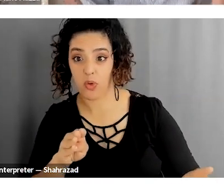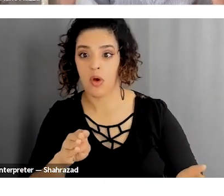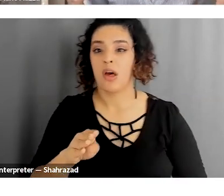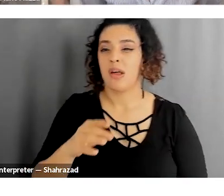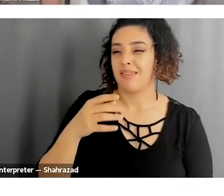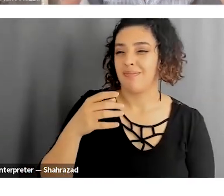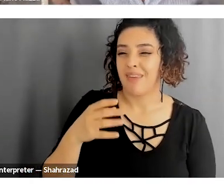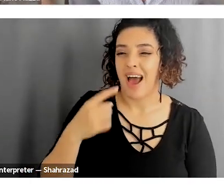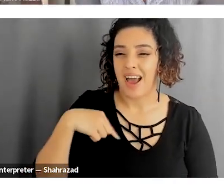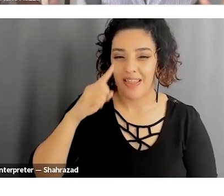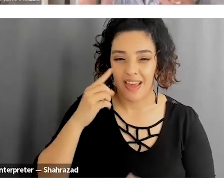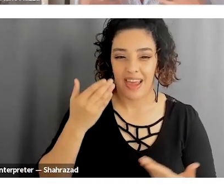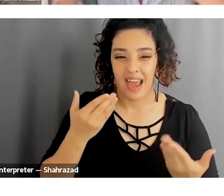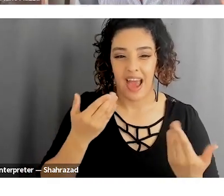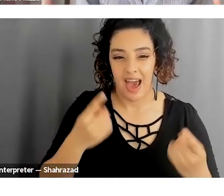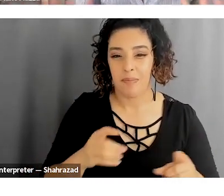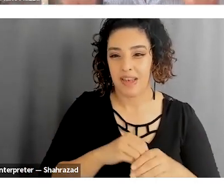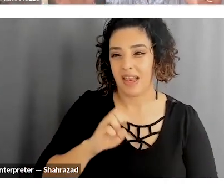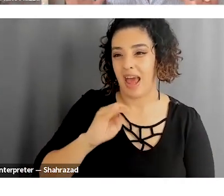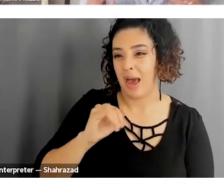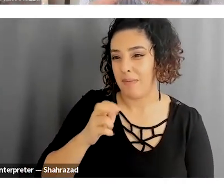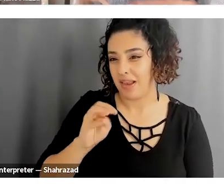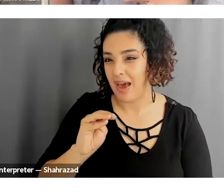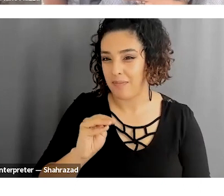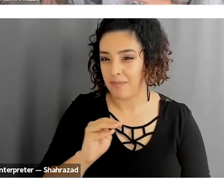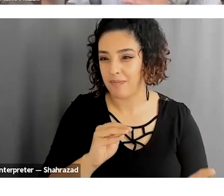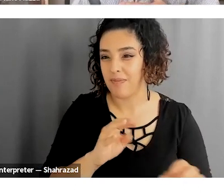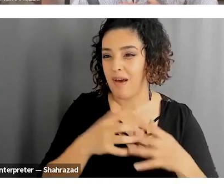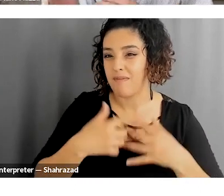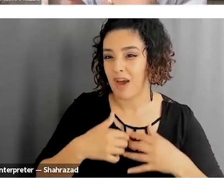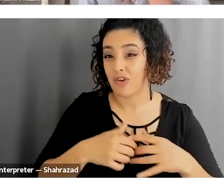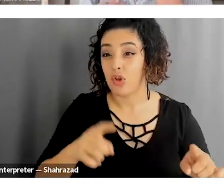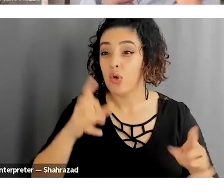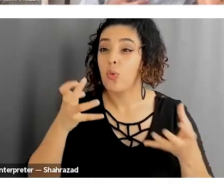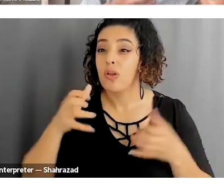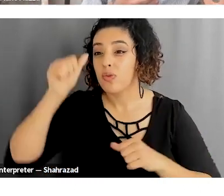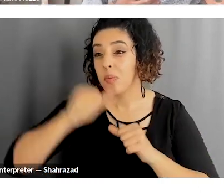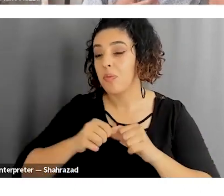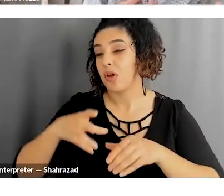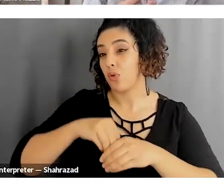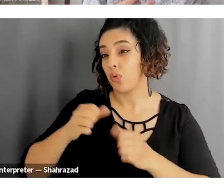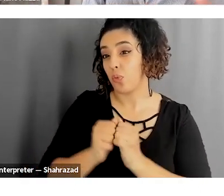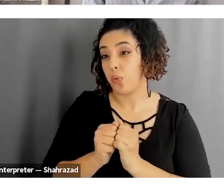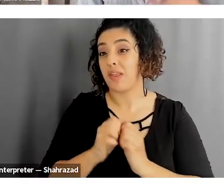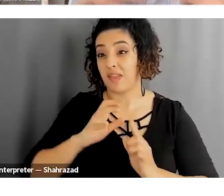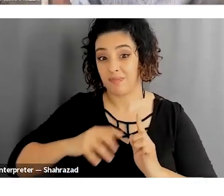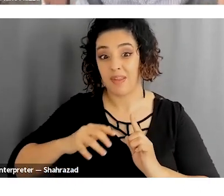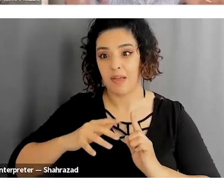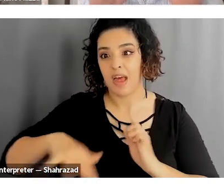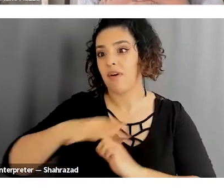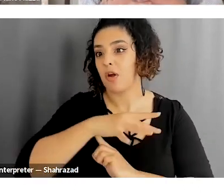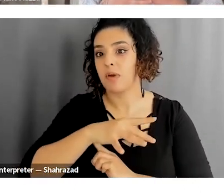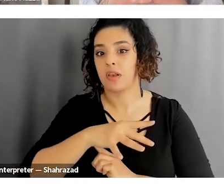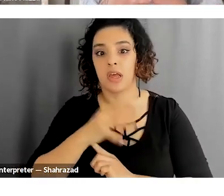colors. And like, that's not what we want. We want to remember that we're all part of an ecosystem. So when you're working with natural dyes and you properly dispose of your wastewater,